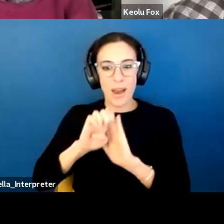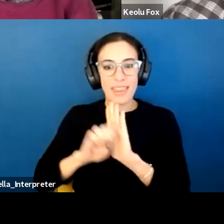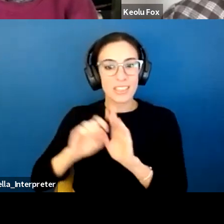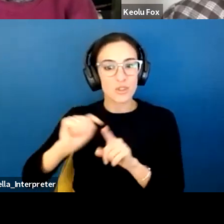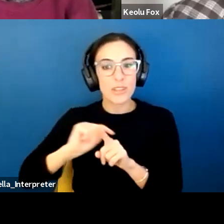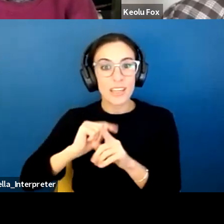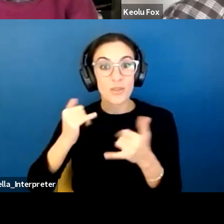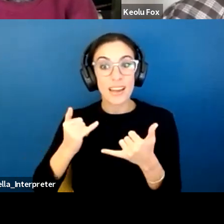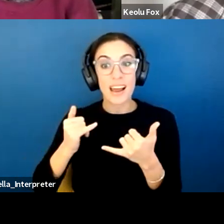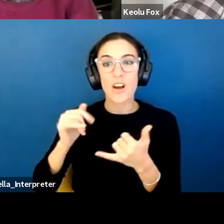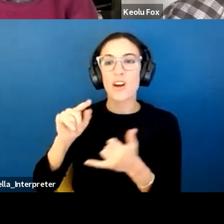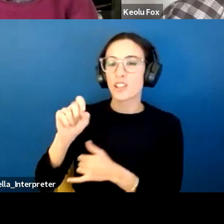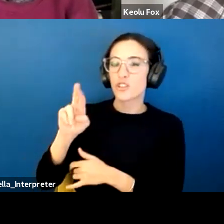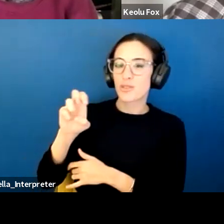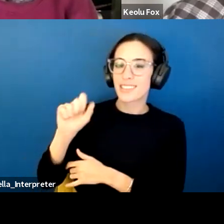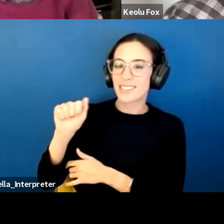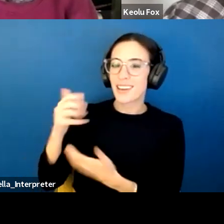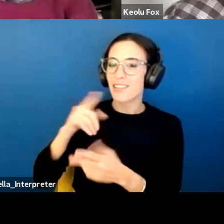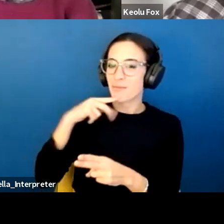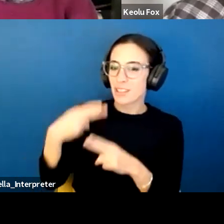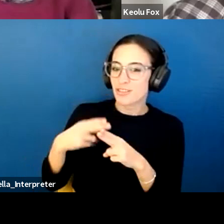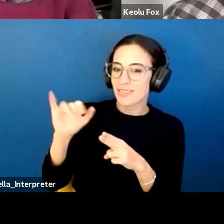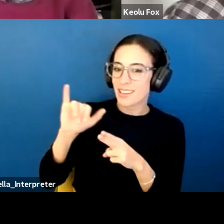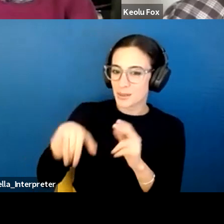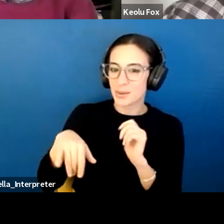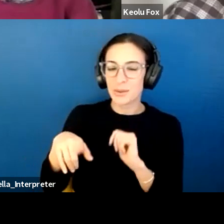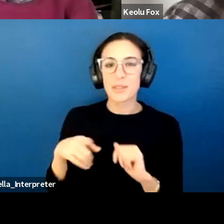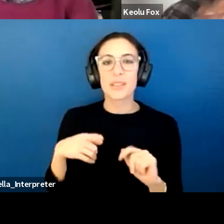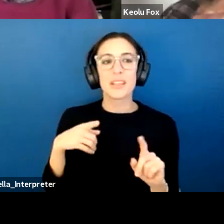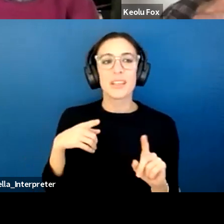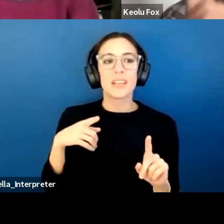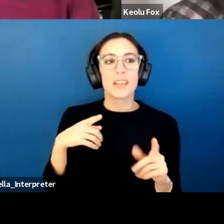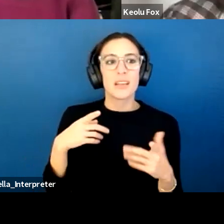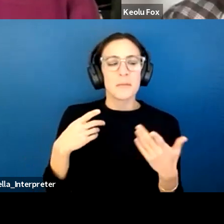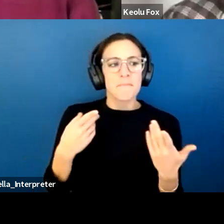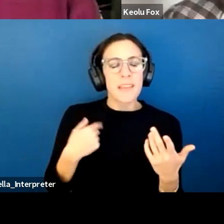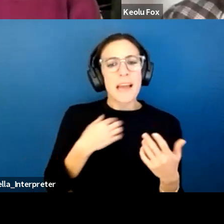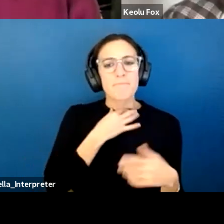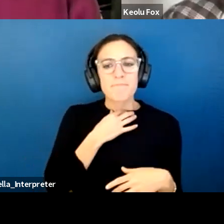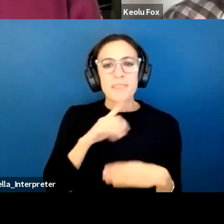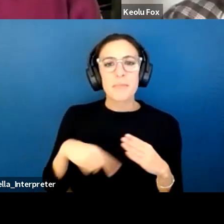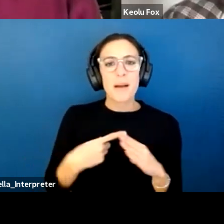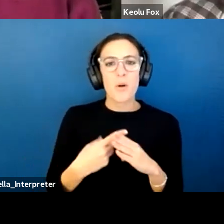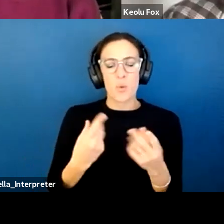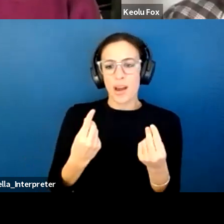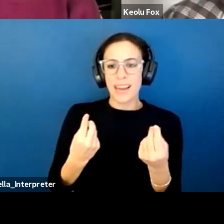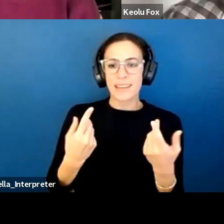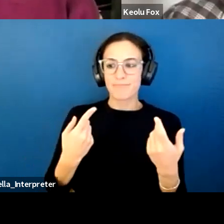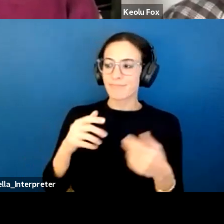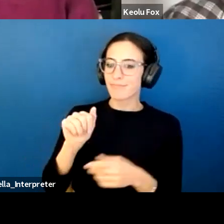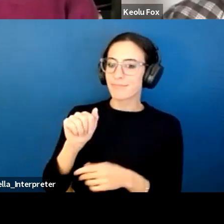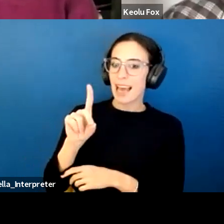and the voids there. One thing that I feel strongly about is, you know, how inadequate utilitarian approaches